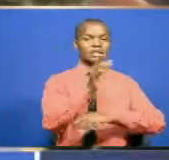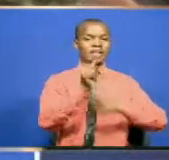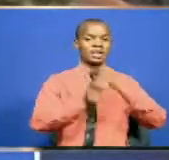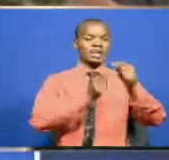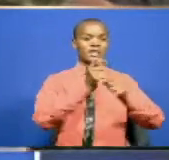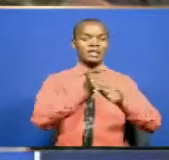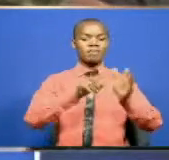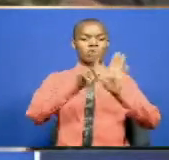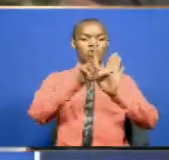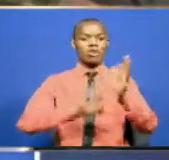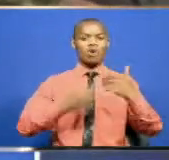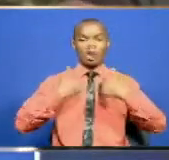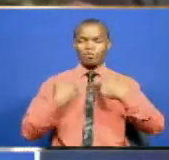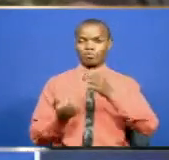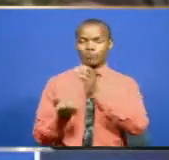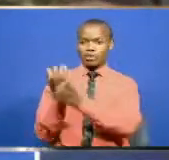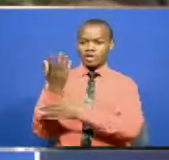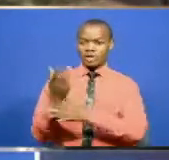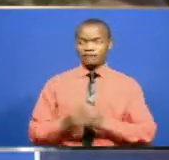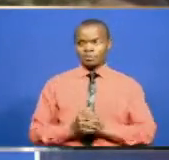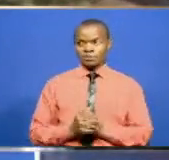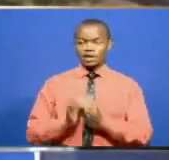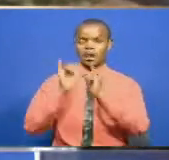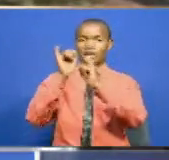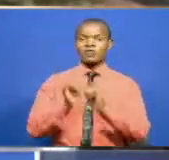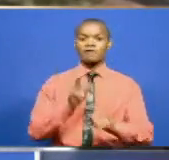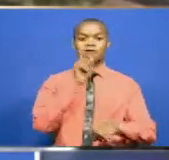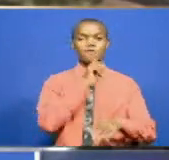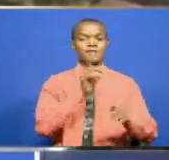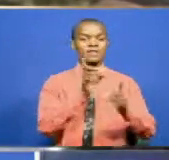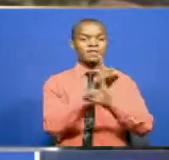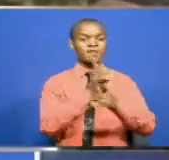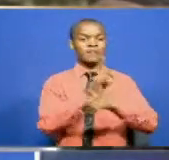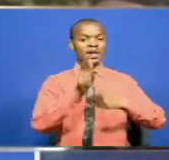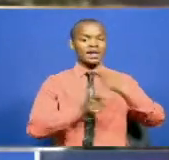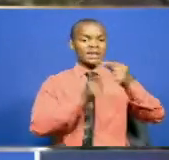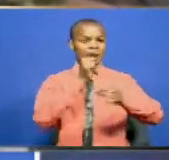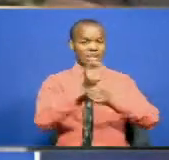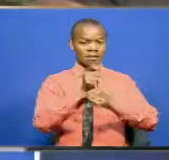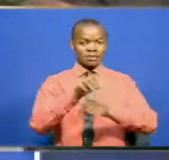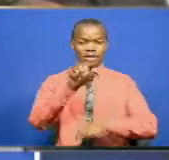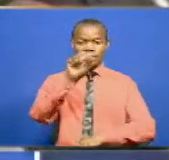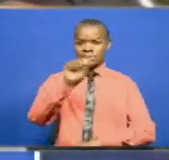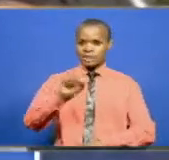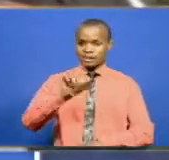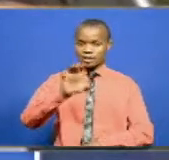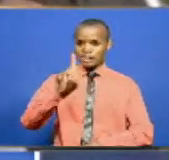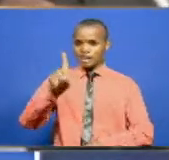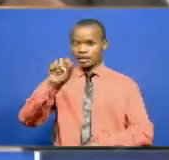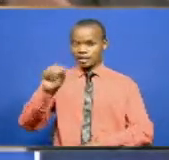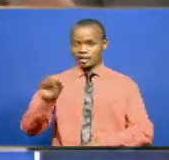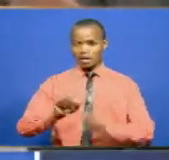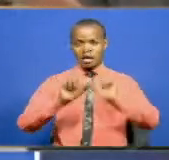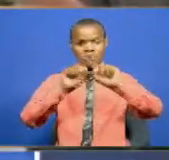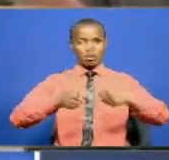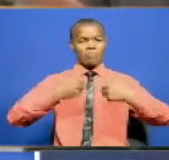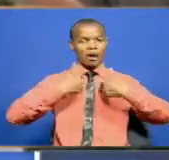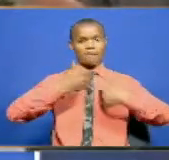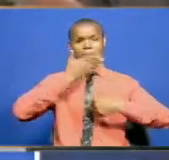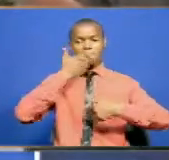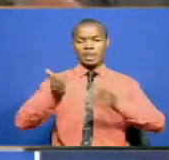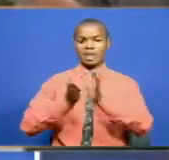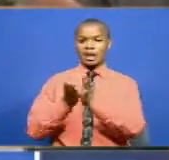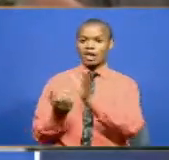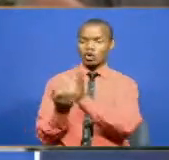production. We've been able to introduce new varieties of seeds that are able to produce better and more quickly, and that